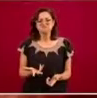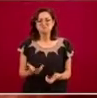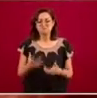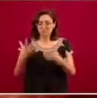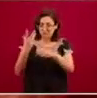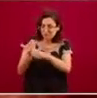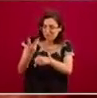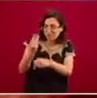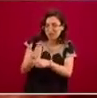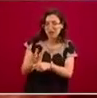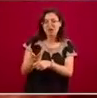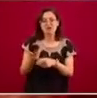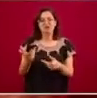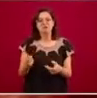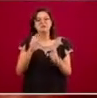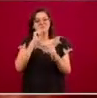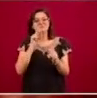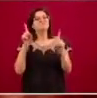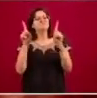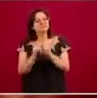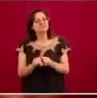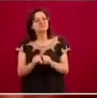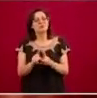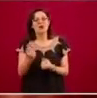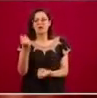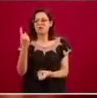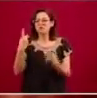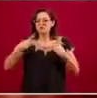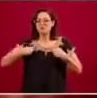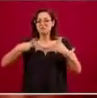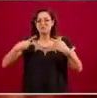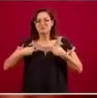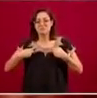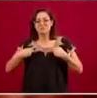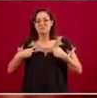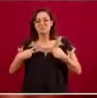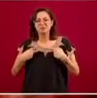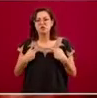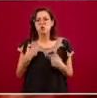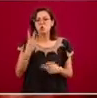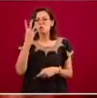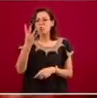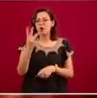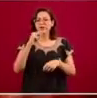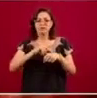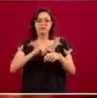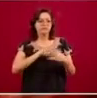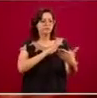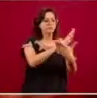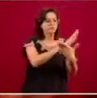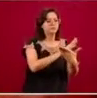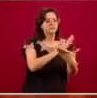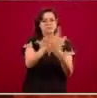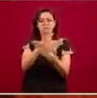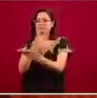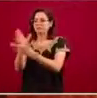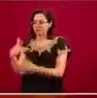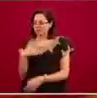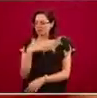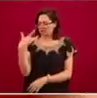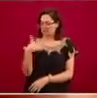they're still not receiving timely information and clear information regarding the status of their relatives.